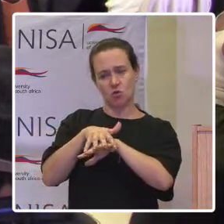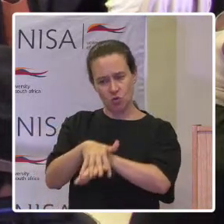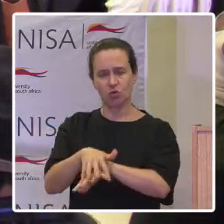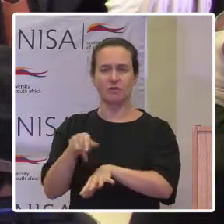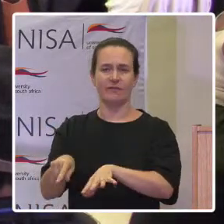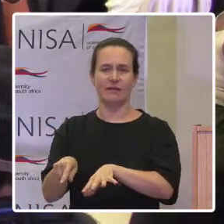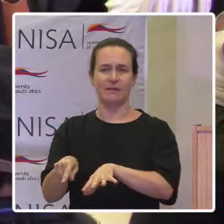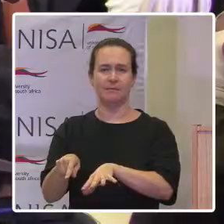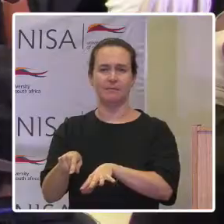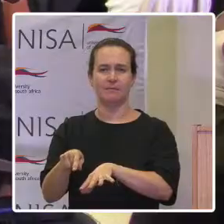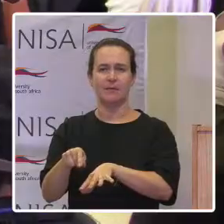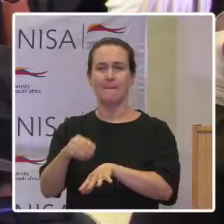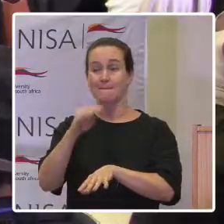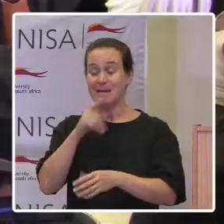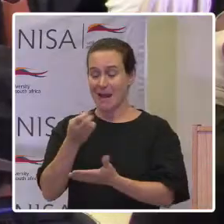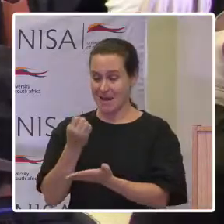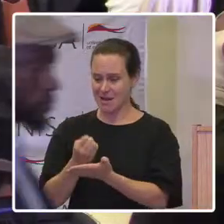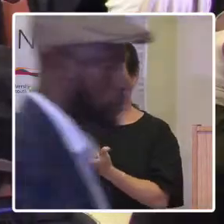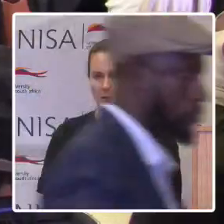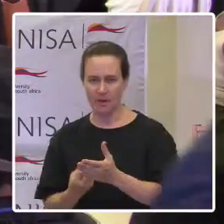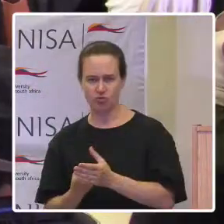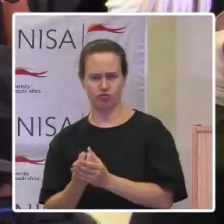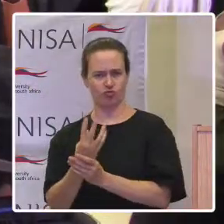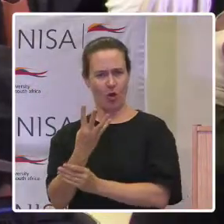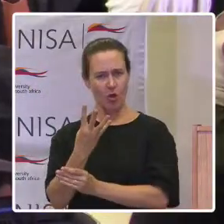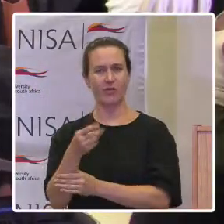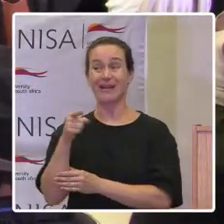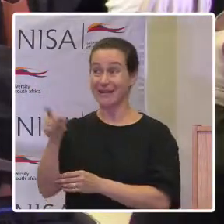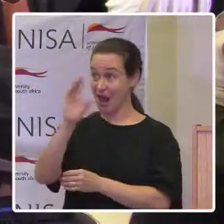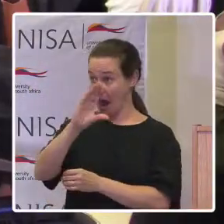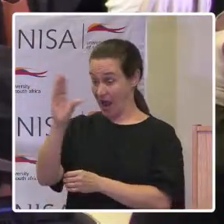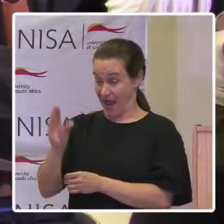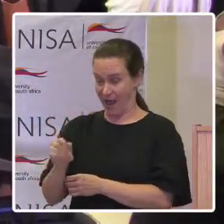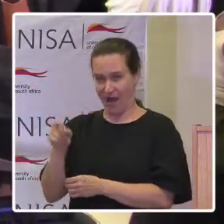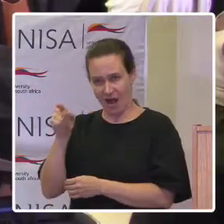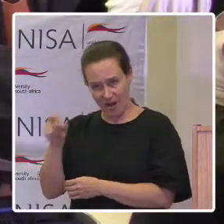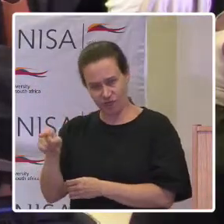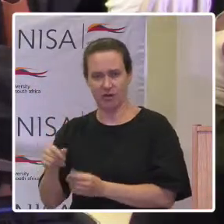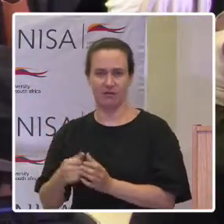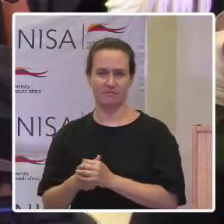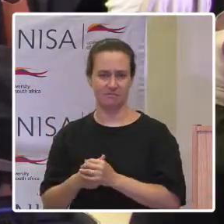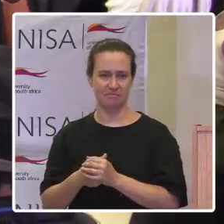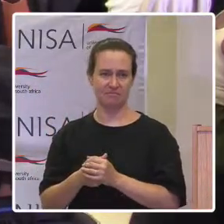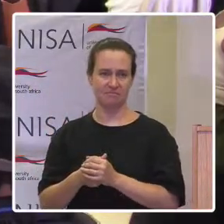in terms of economic growth in African